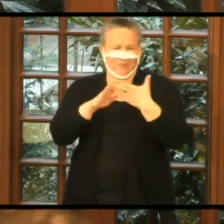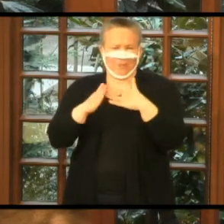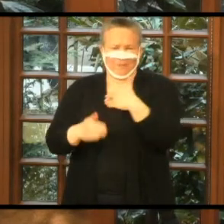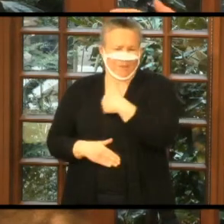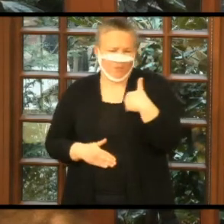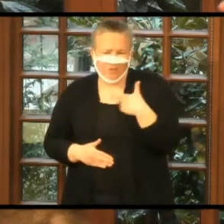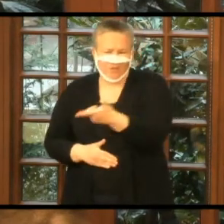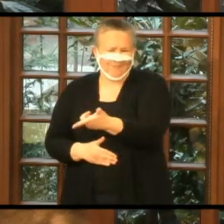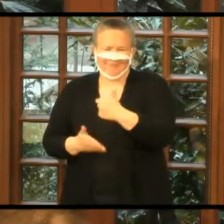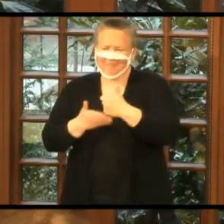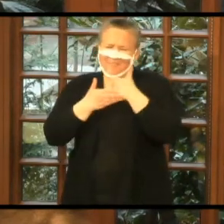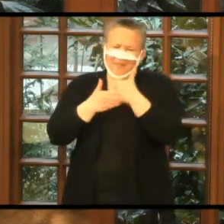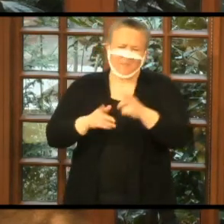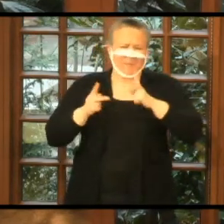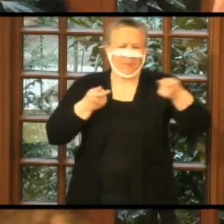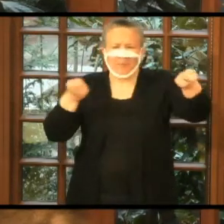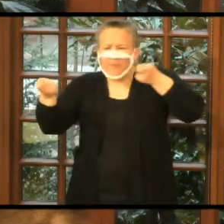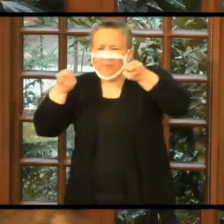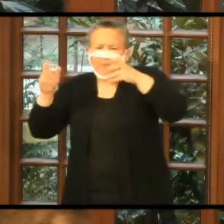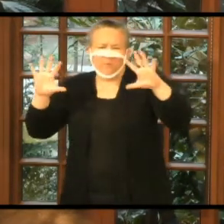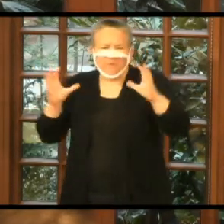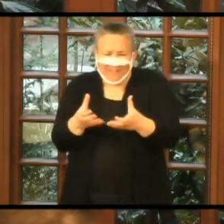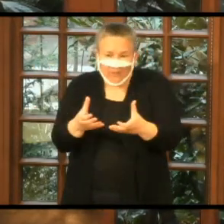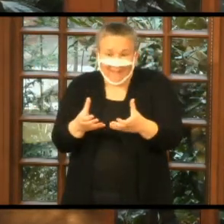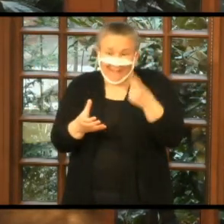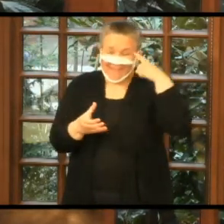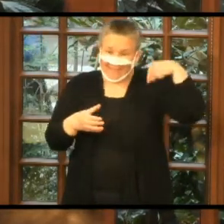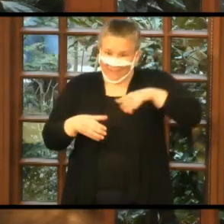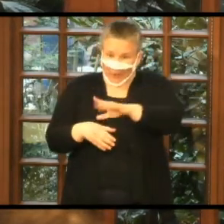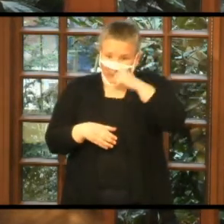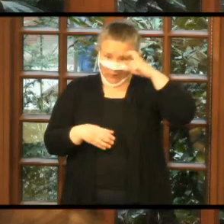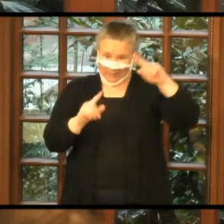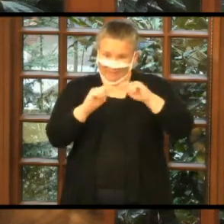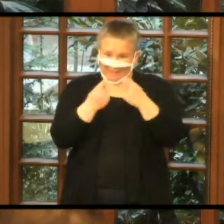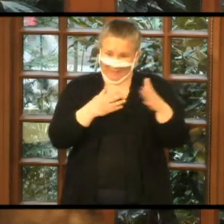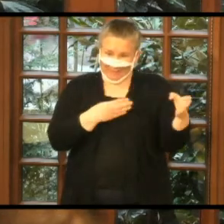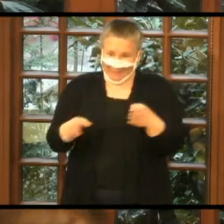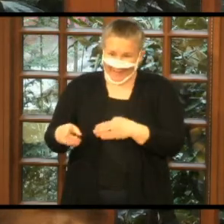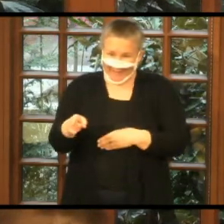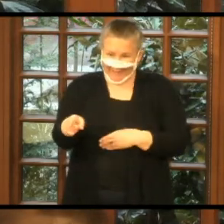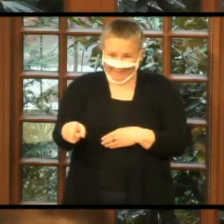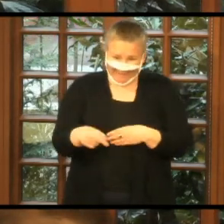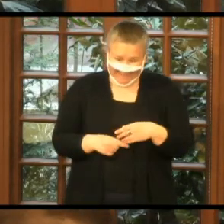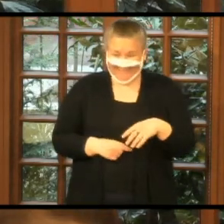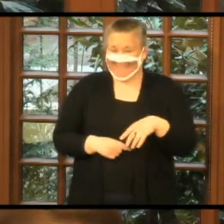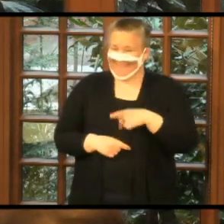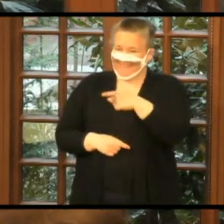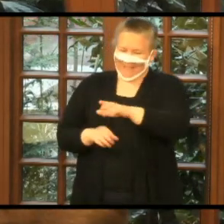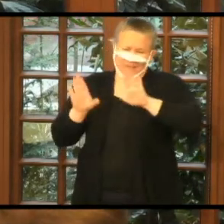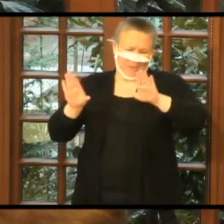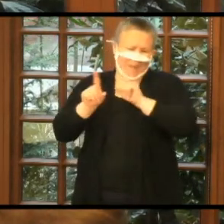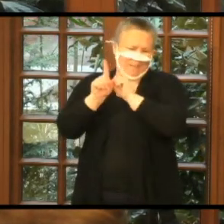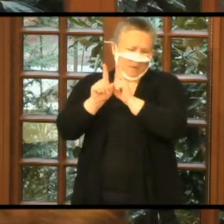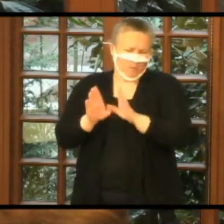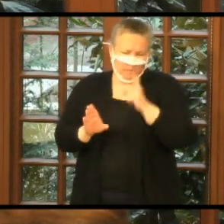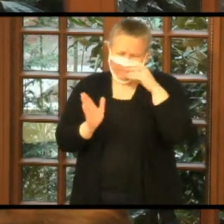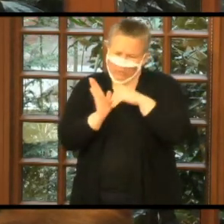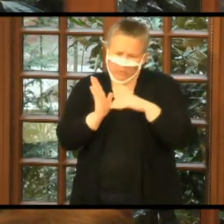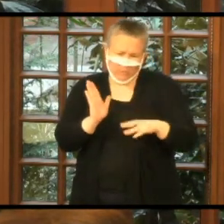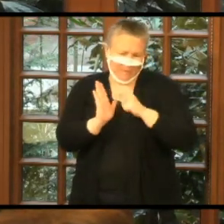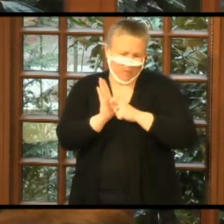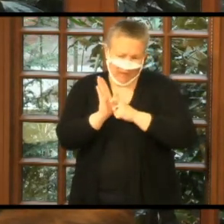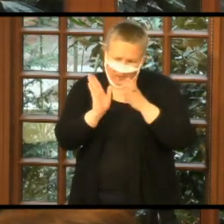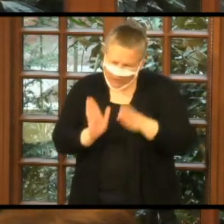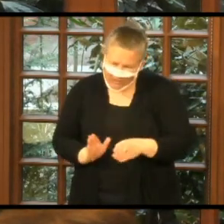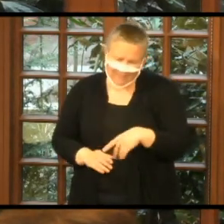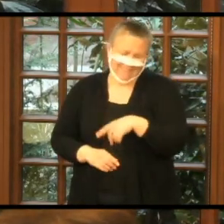member, someone who helps bring people together. I think this was actually her dream team plan. She's a great mentor for student writers.